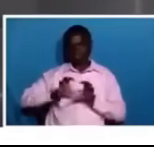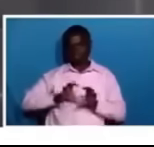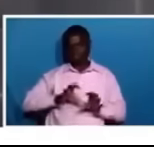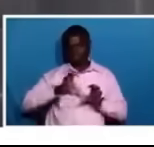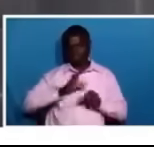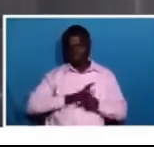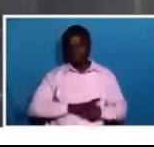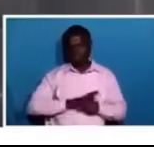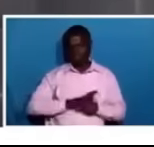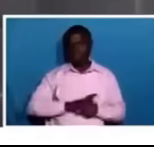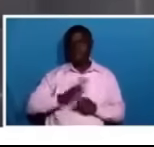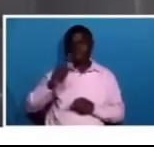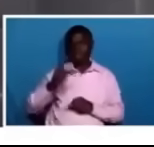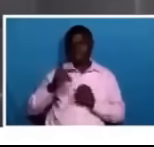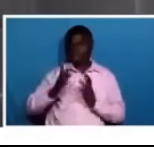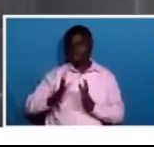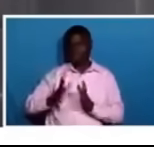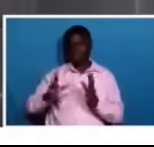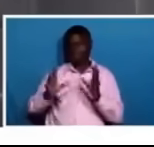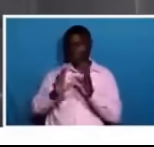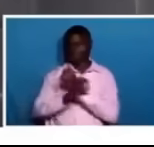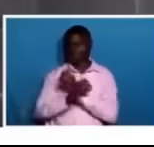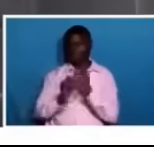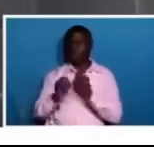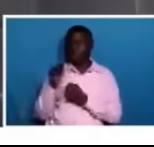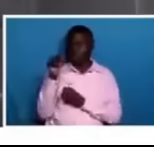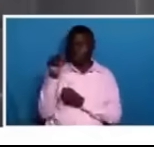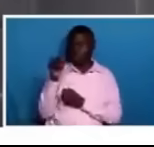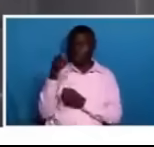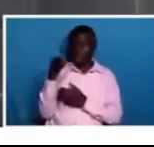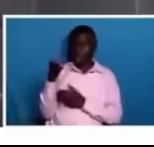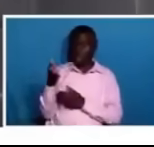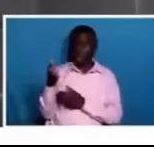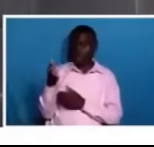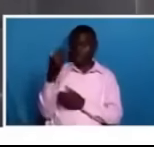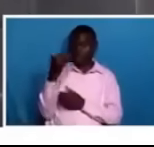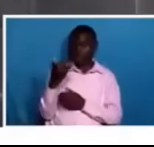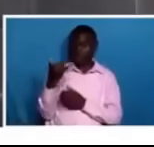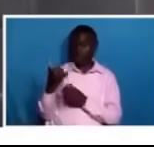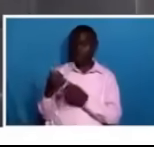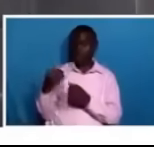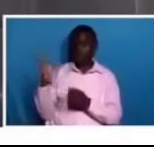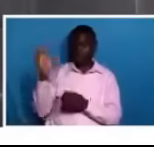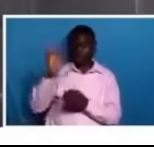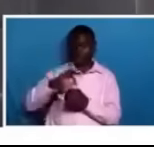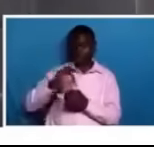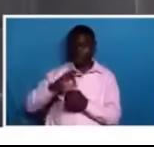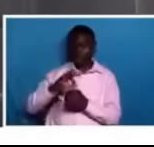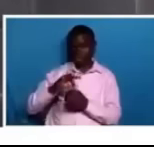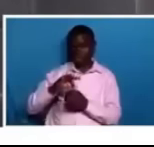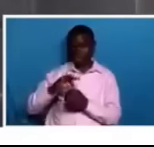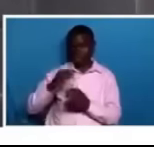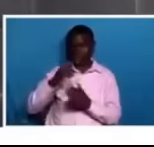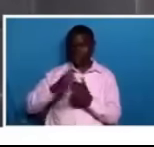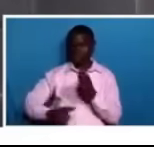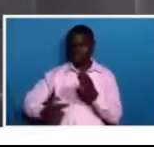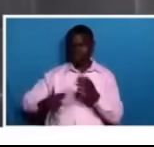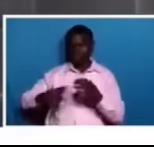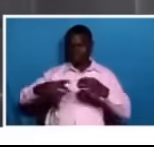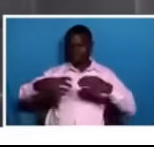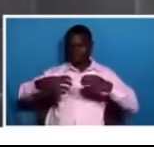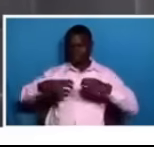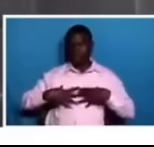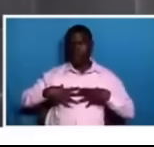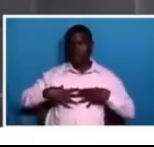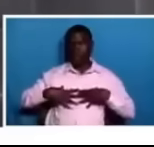as bosses. No threats. What even saddens me now is when I hear the voice